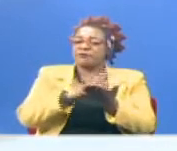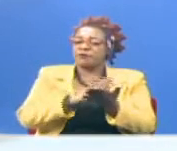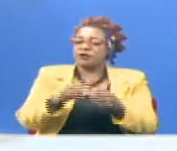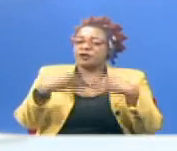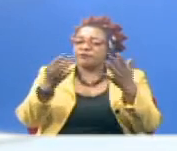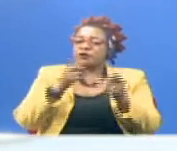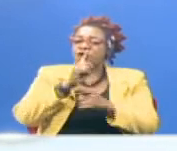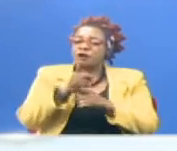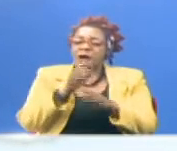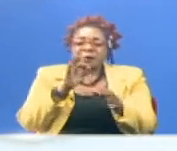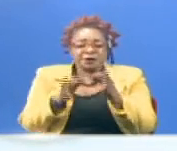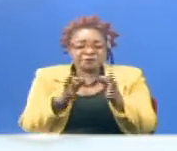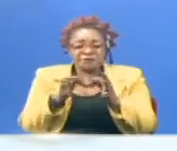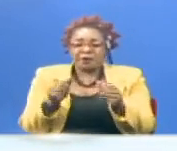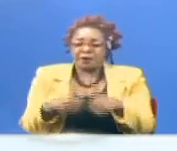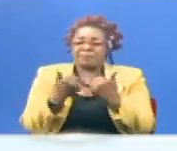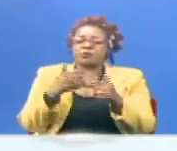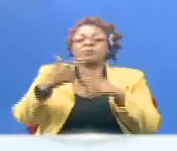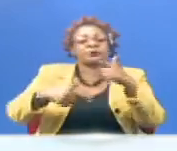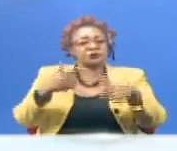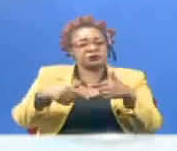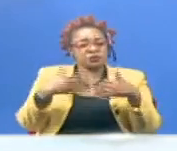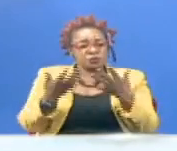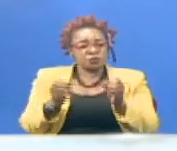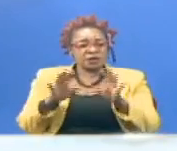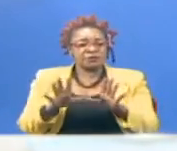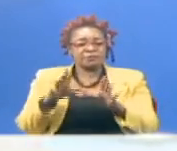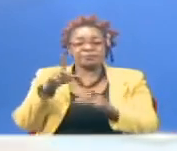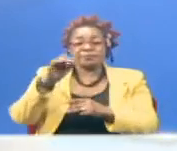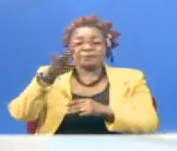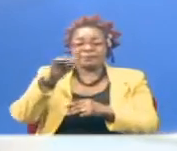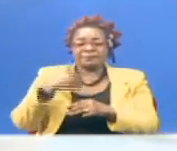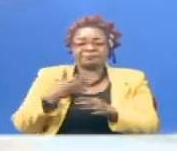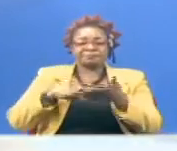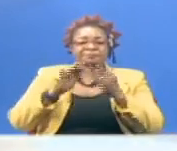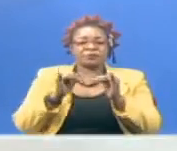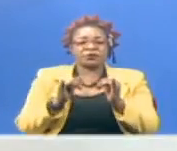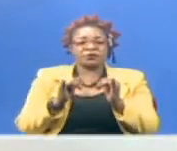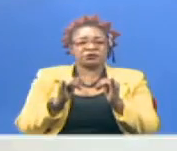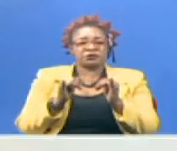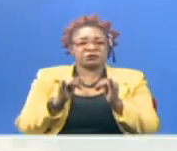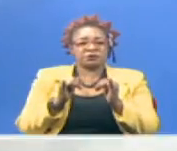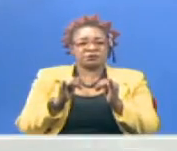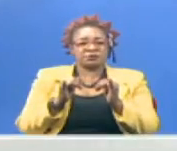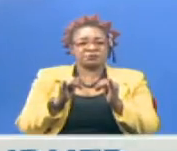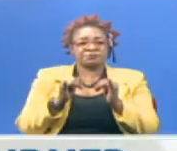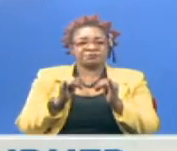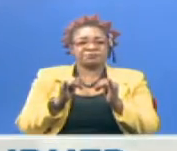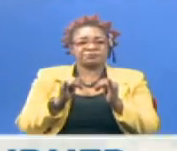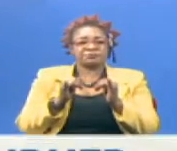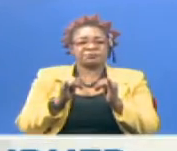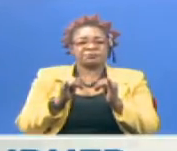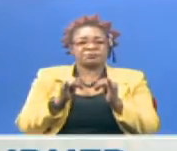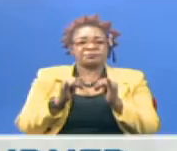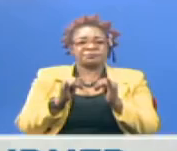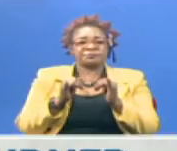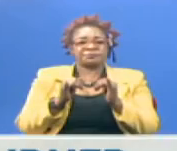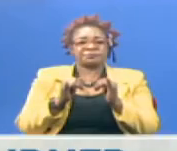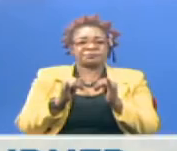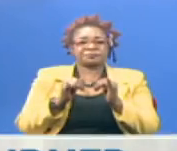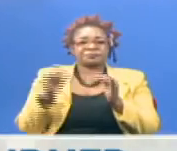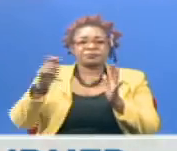on whether or not the trial will proceed. Leila Mohammed has that report. The prosecutor has until